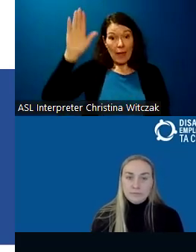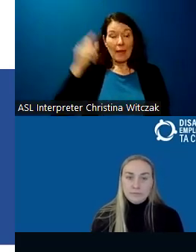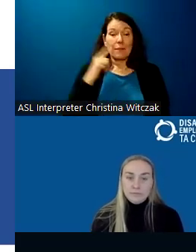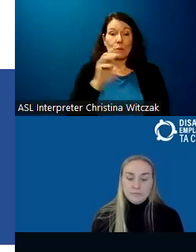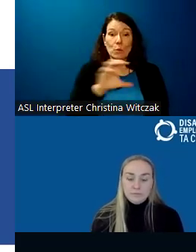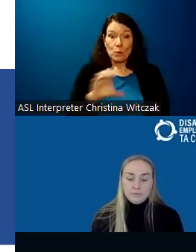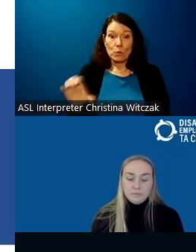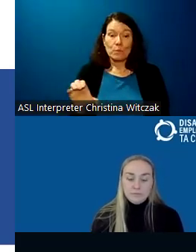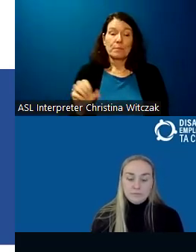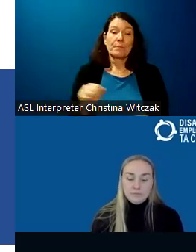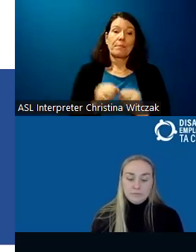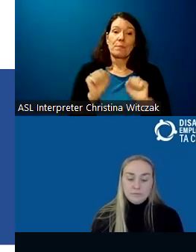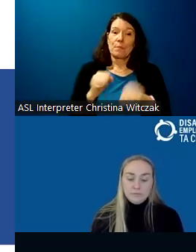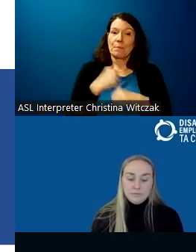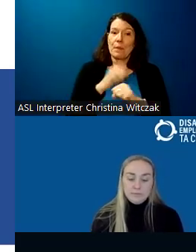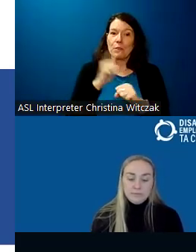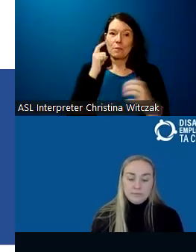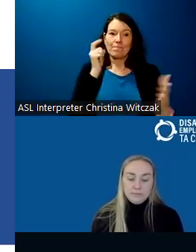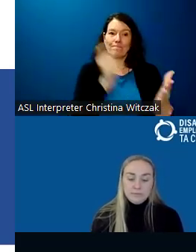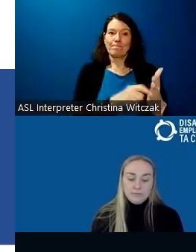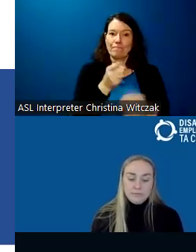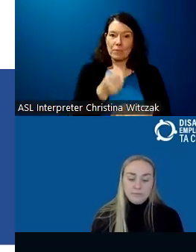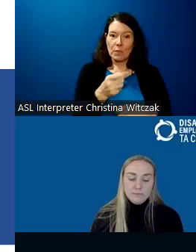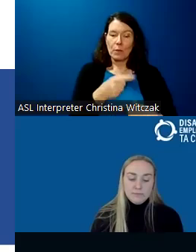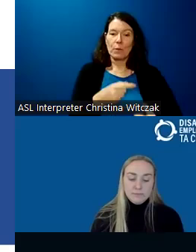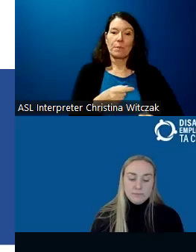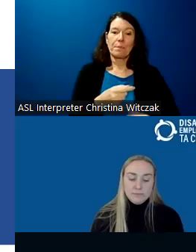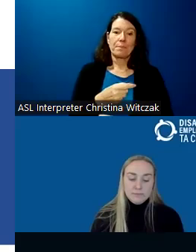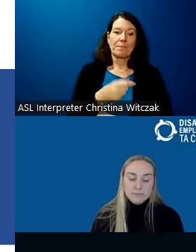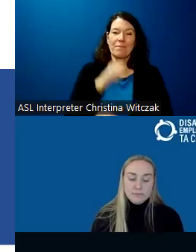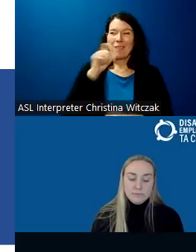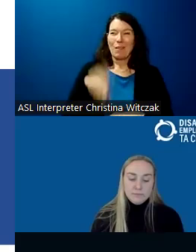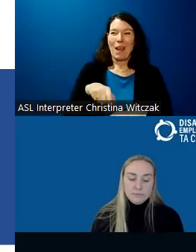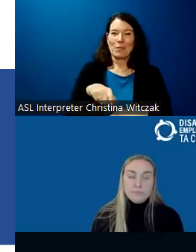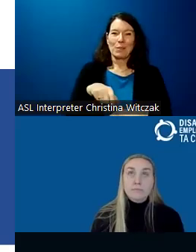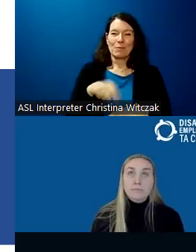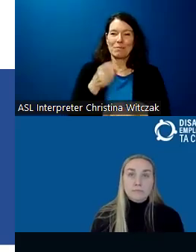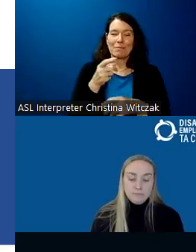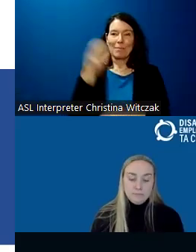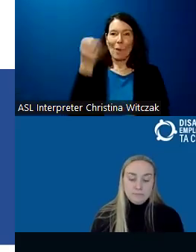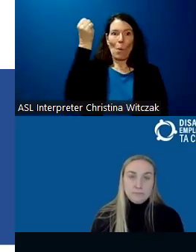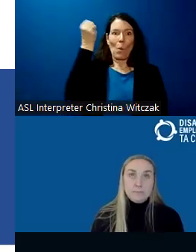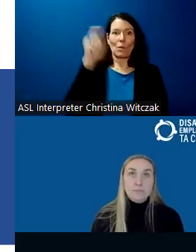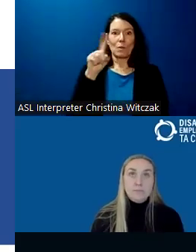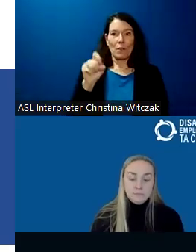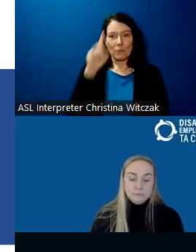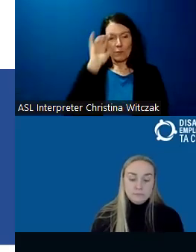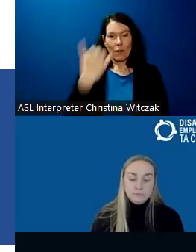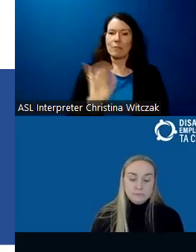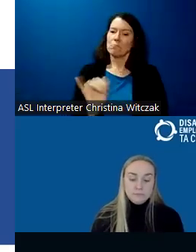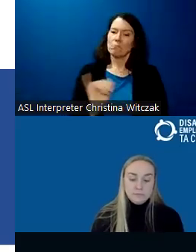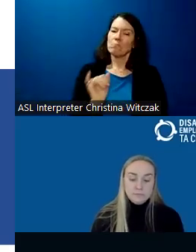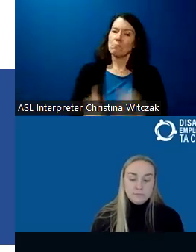and we can make sure to get you a spot, so you don't have to just keep that question burning, but we're able to answer